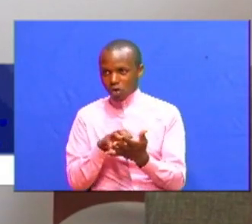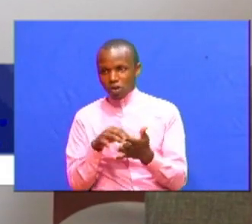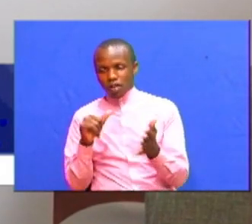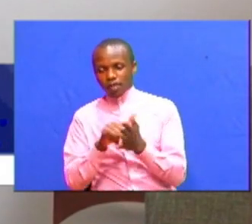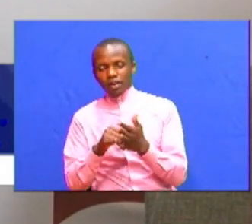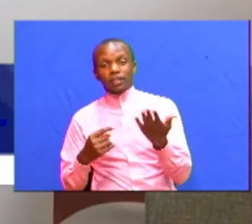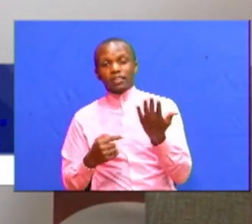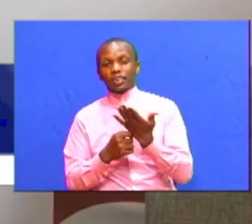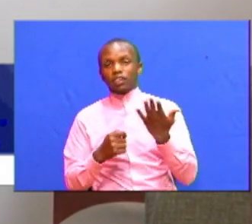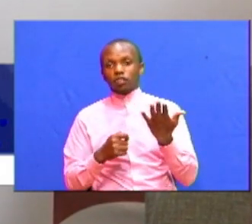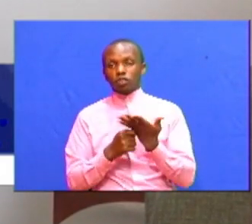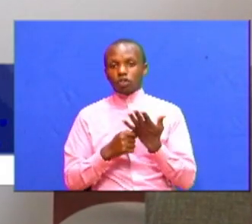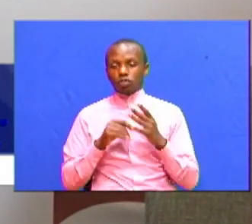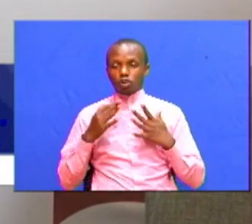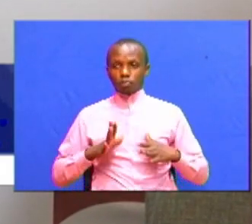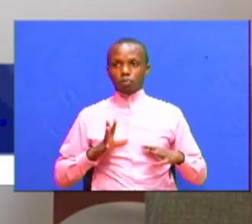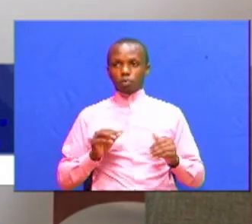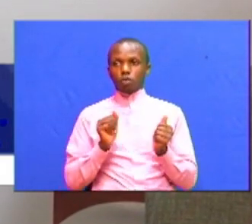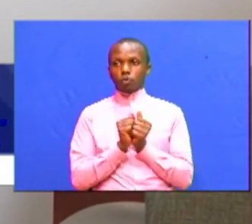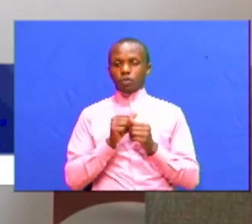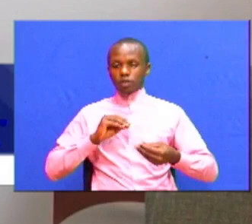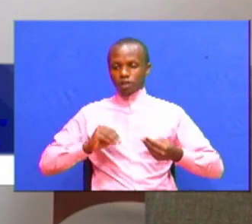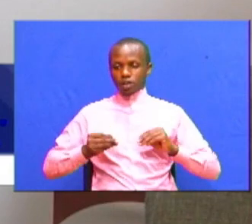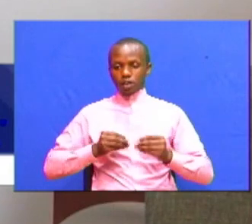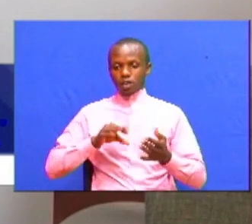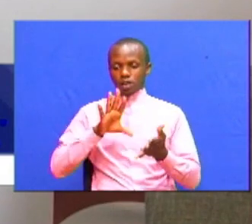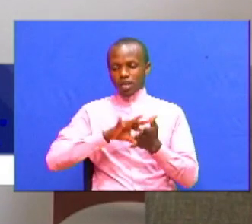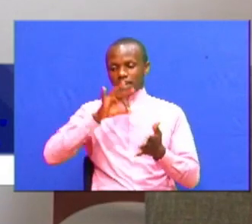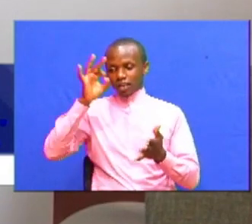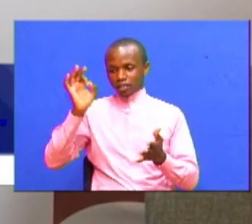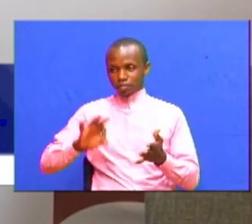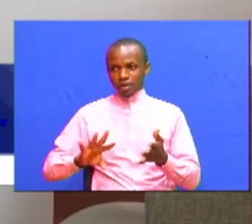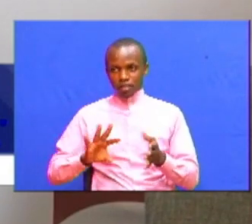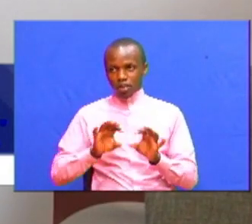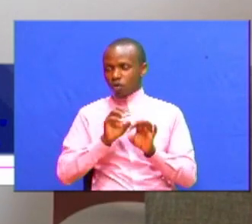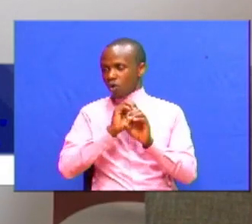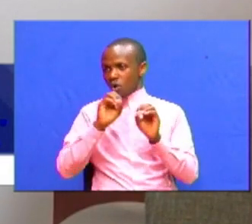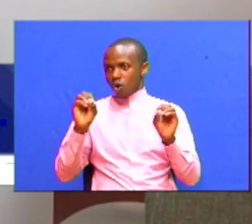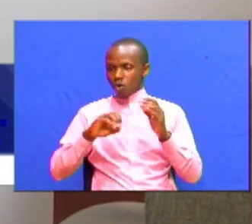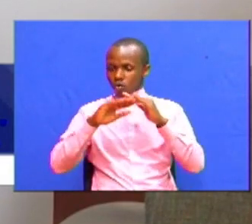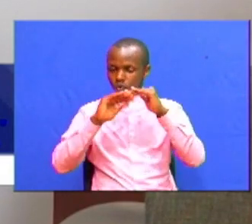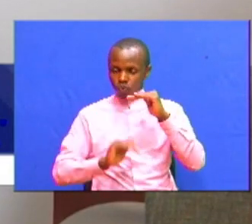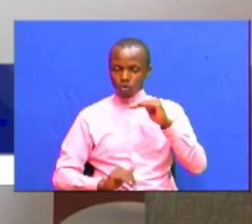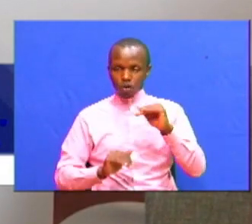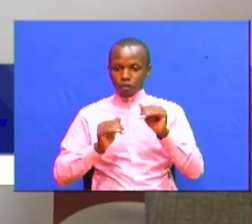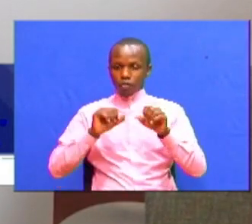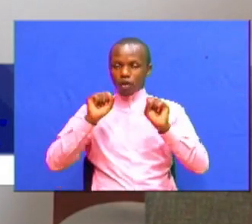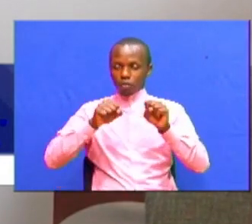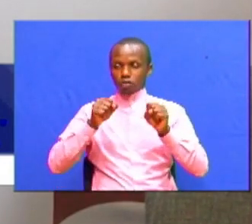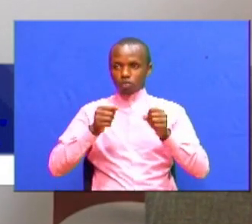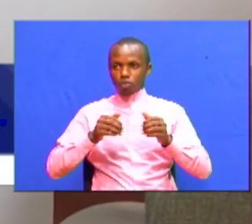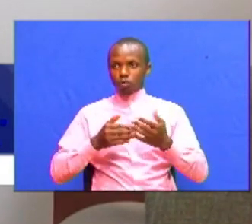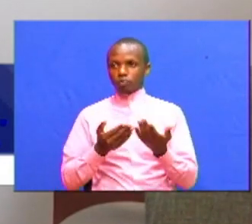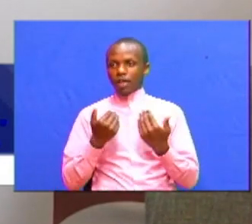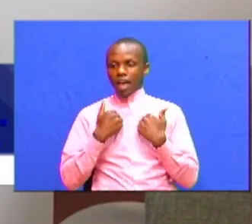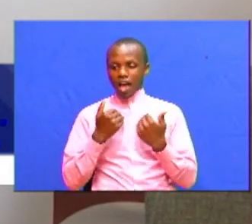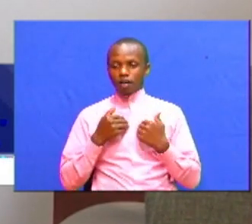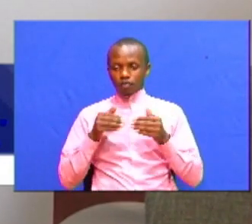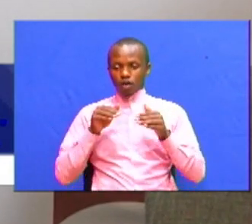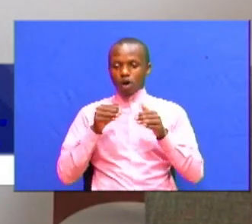for persons with disabilities is expensive. It isn't. It is the opportunity costs